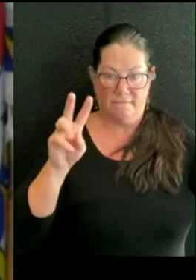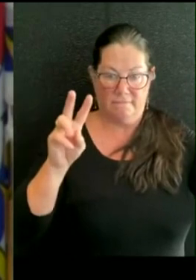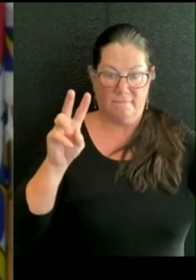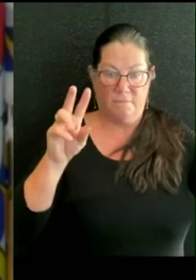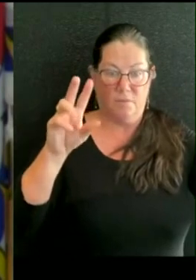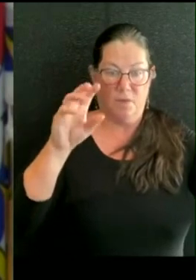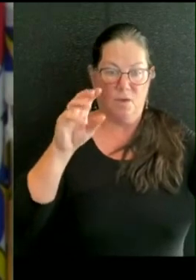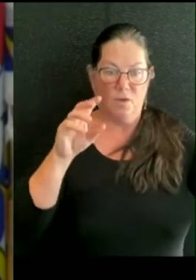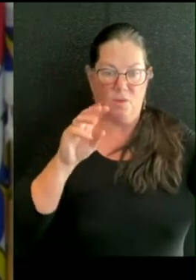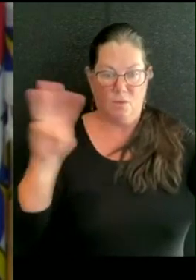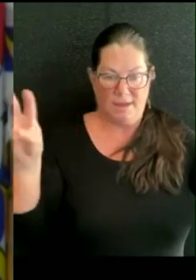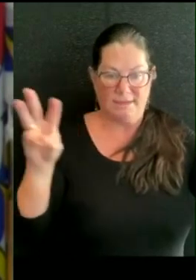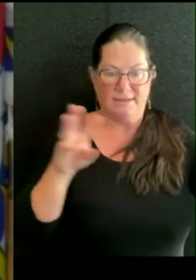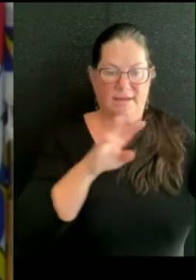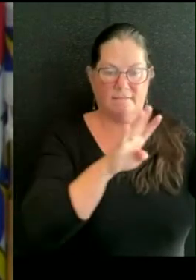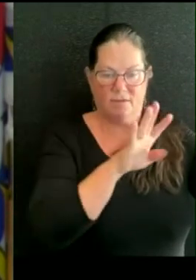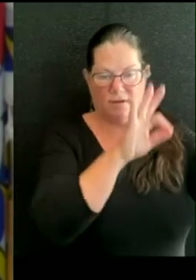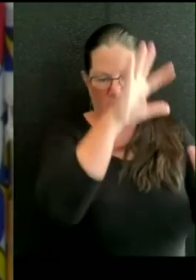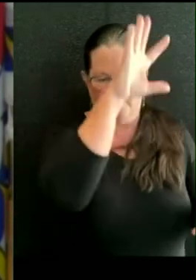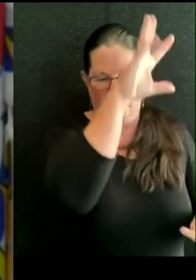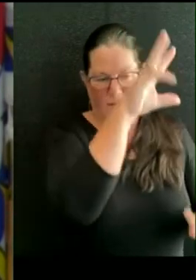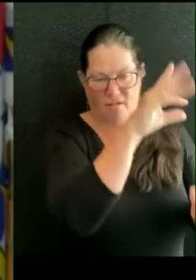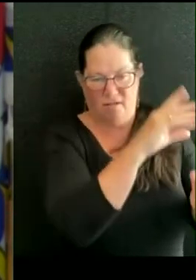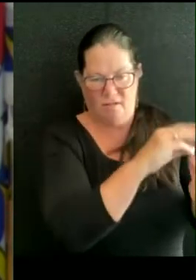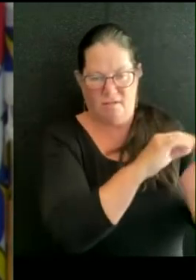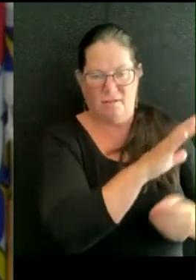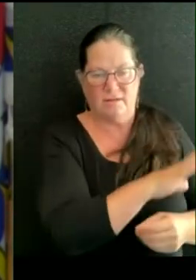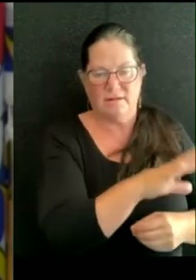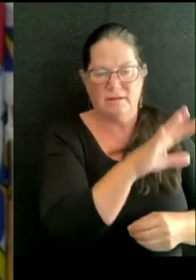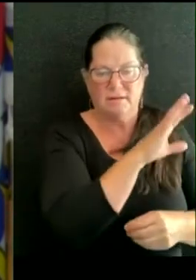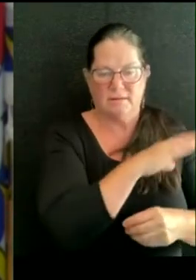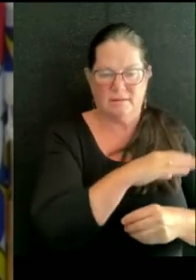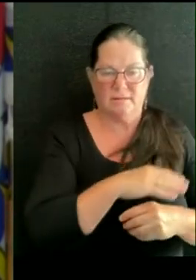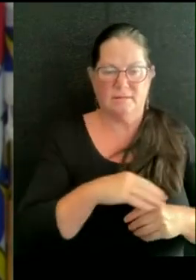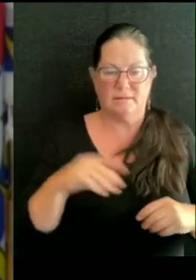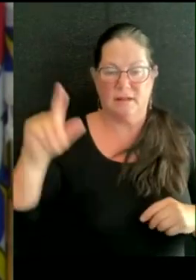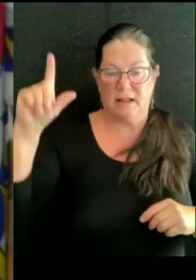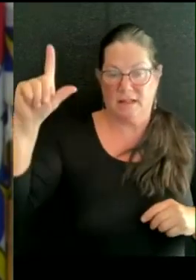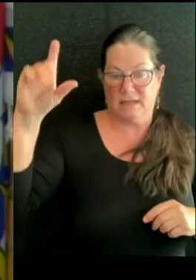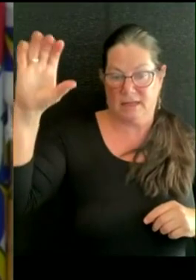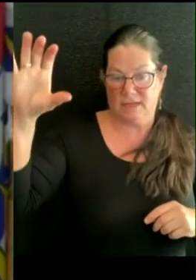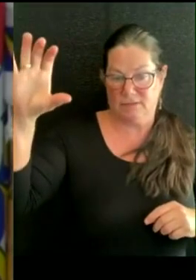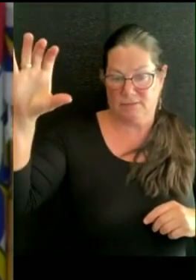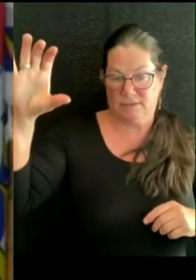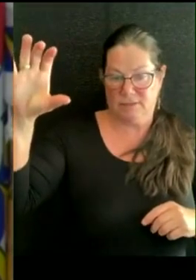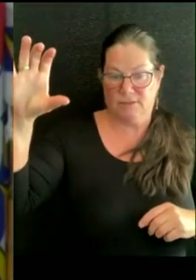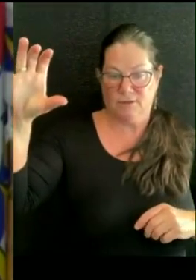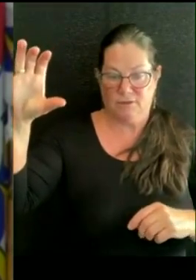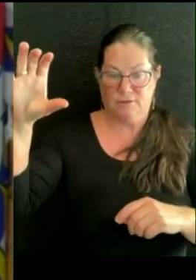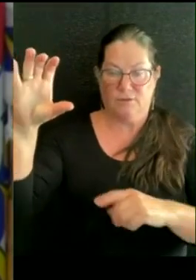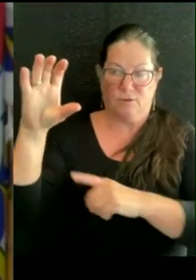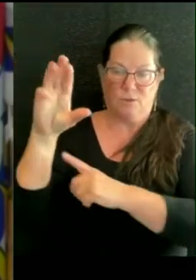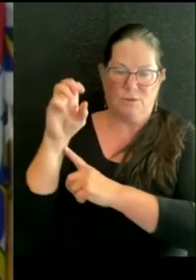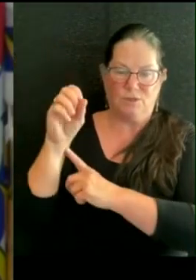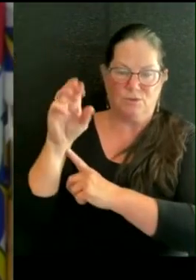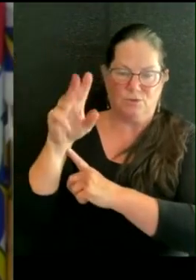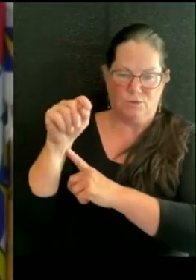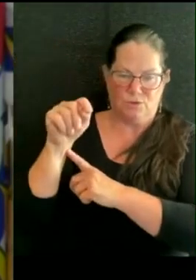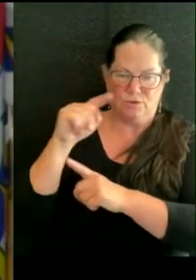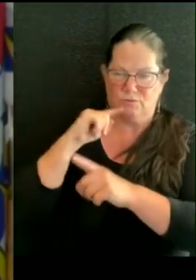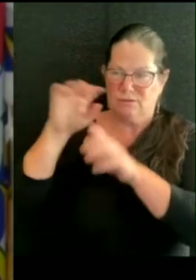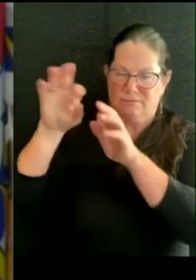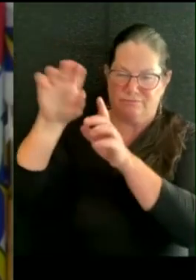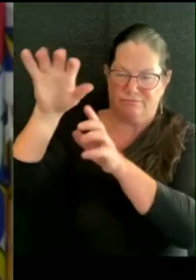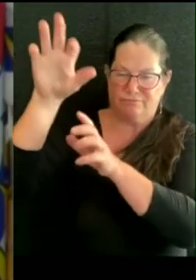This number includes Lake Okanagan Resort as a single property. On this property at Lake